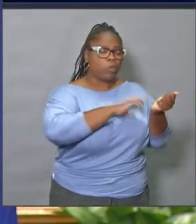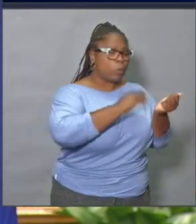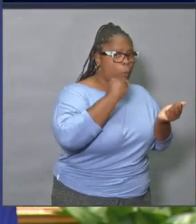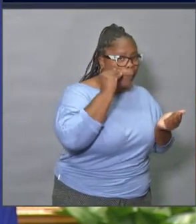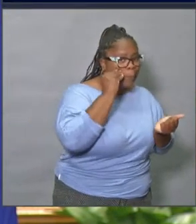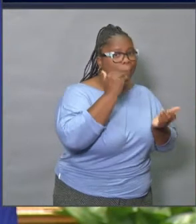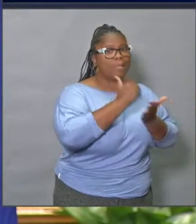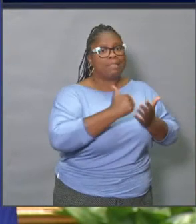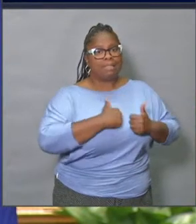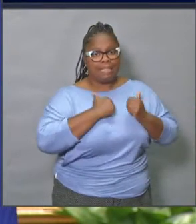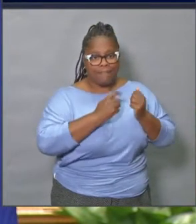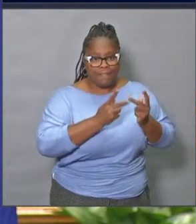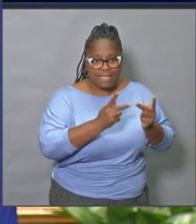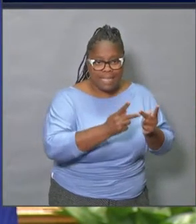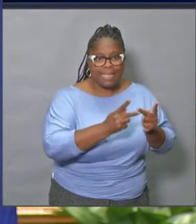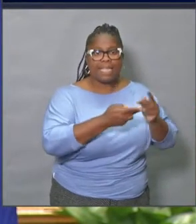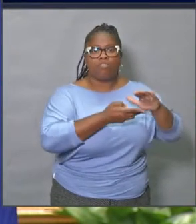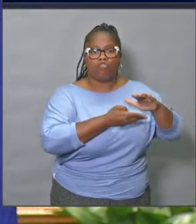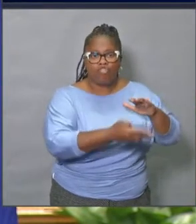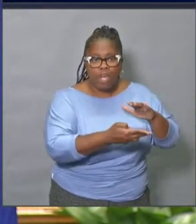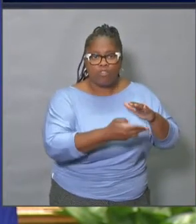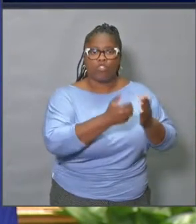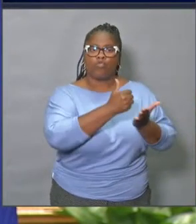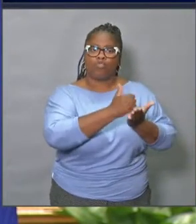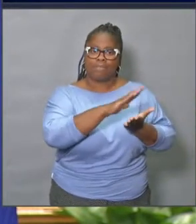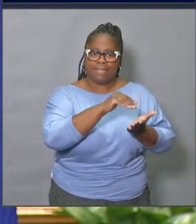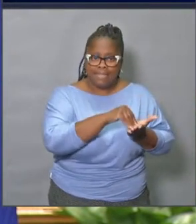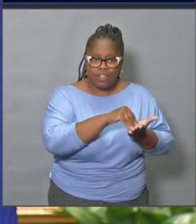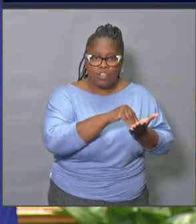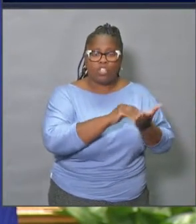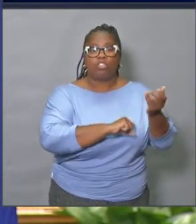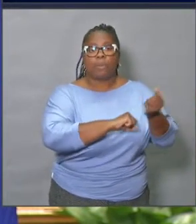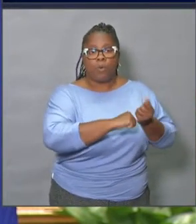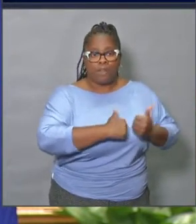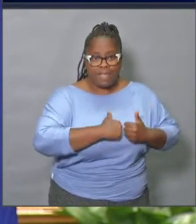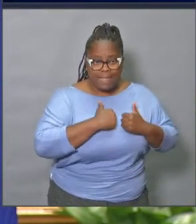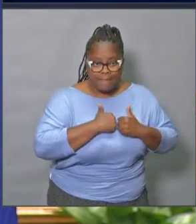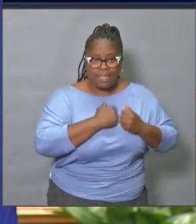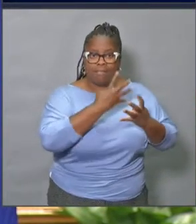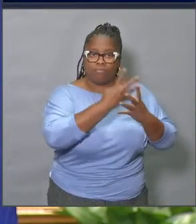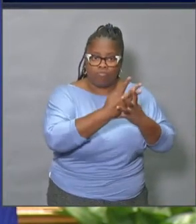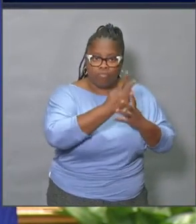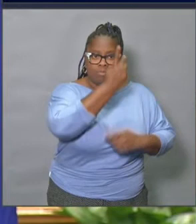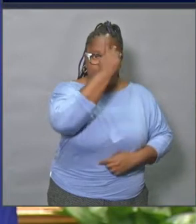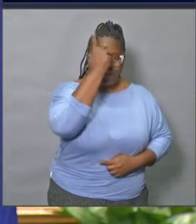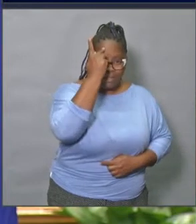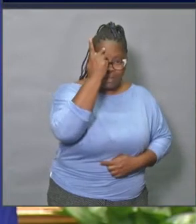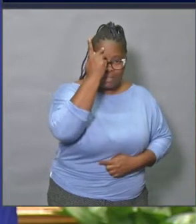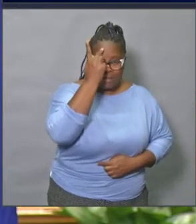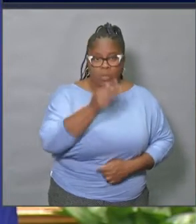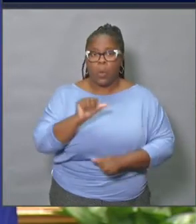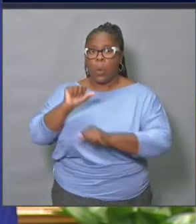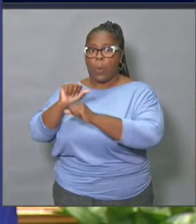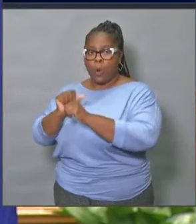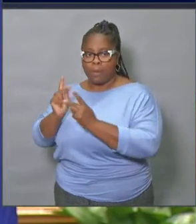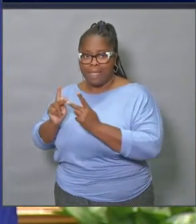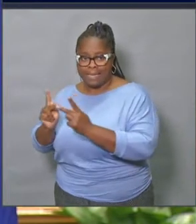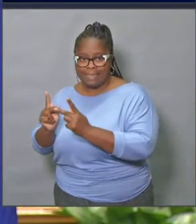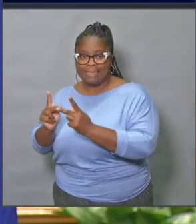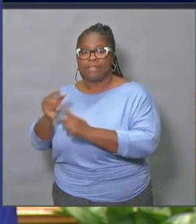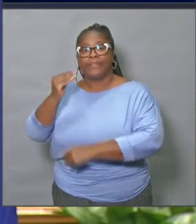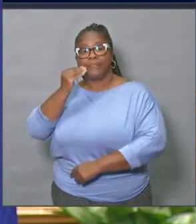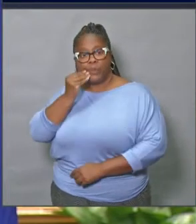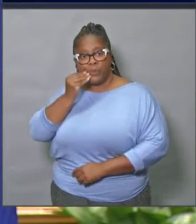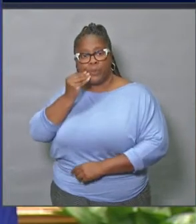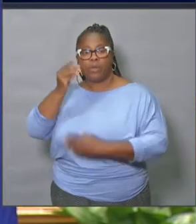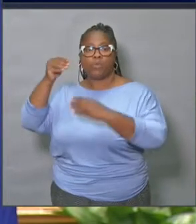living facilities, shelters, treatment centers, supportive living, correctional facilities, workplaces, food and